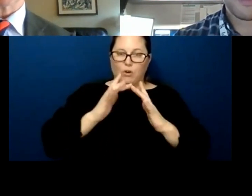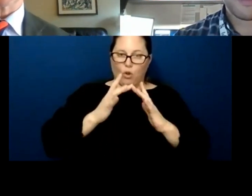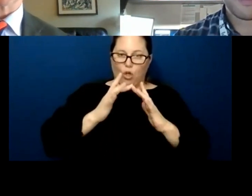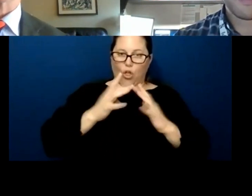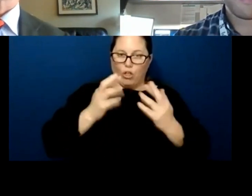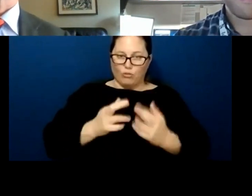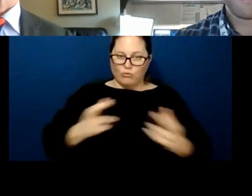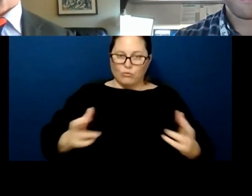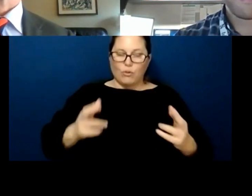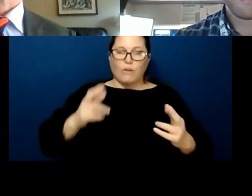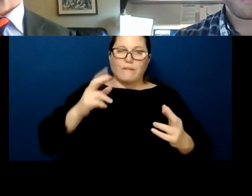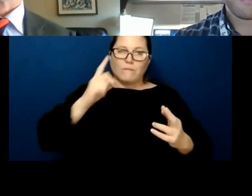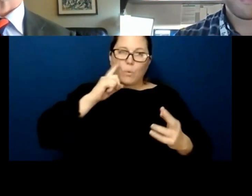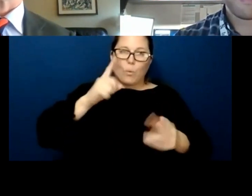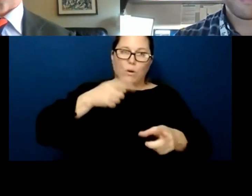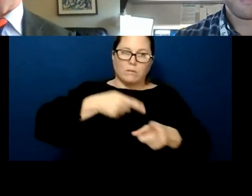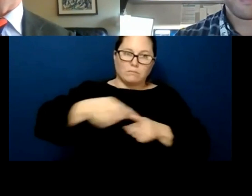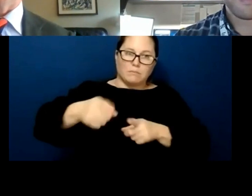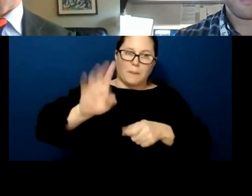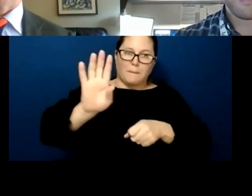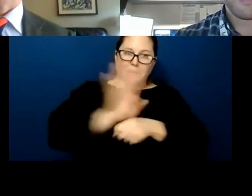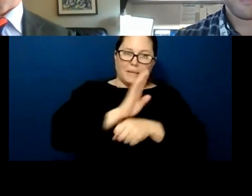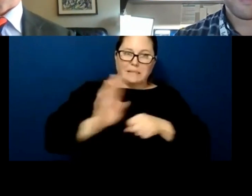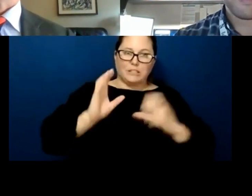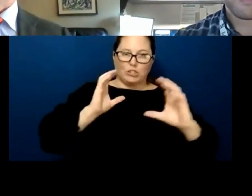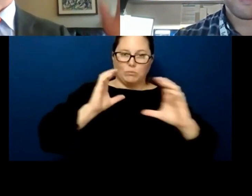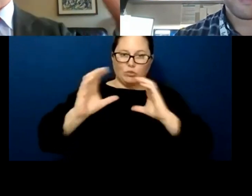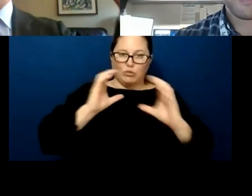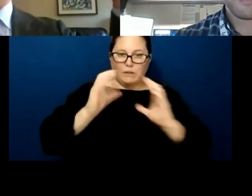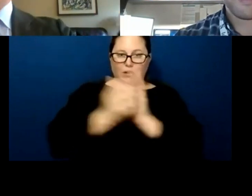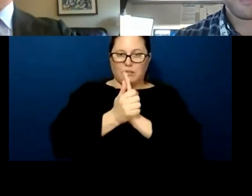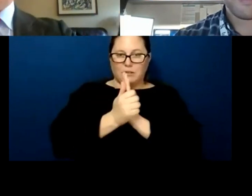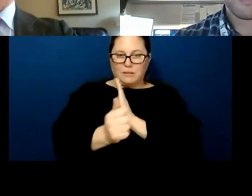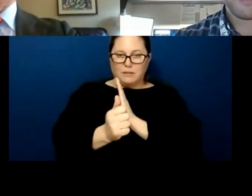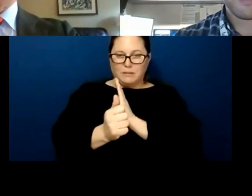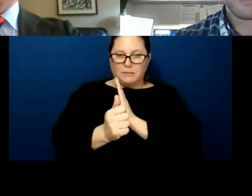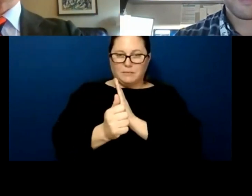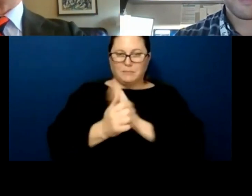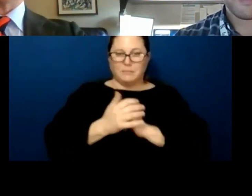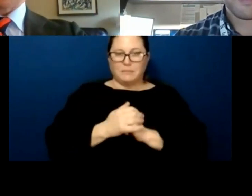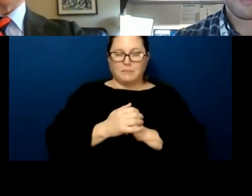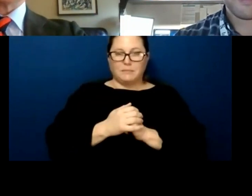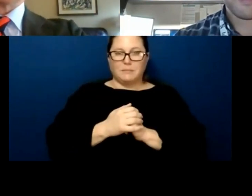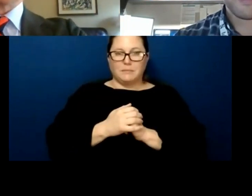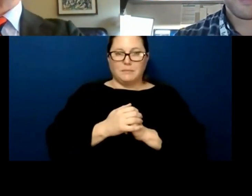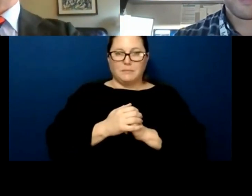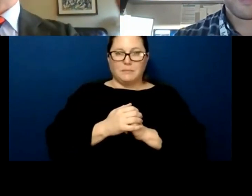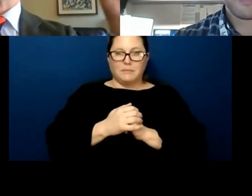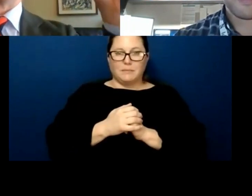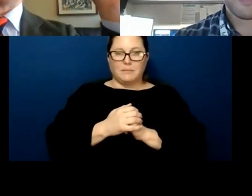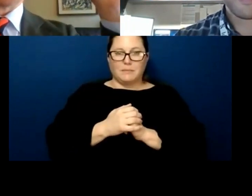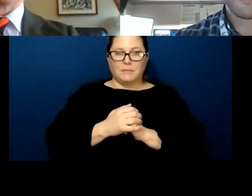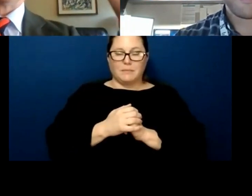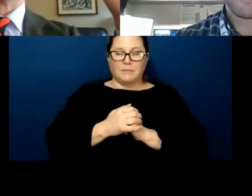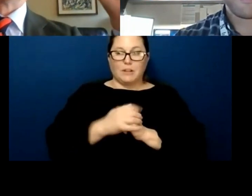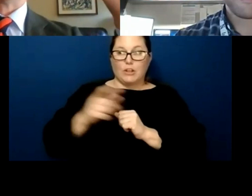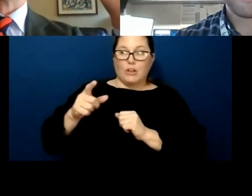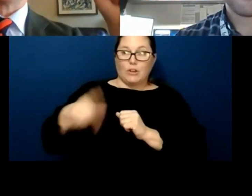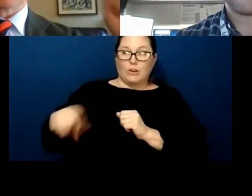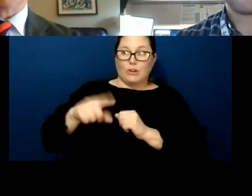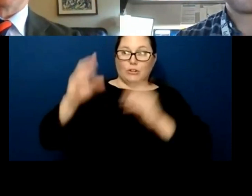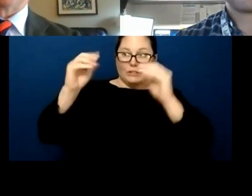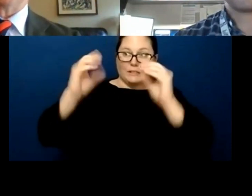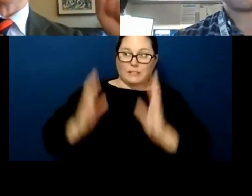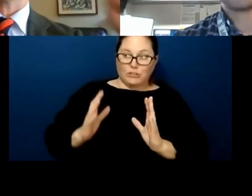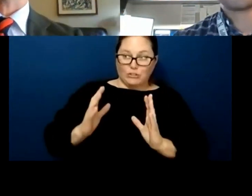for business communication skills. Teachers who are at your Zoom controls, raise your Zoom hands if your students